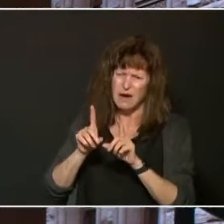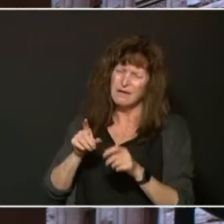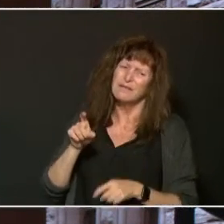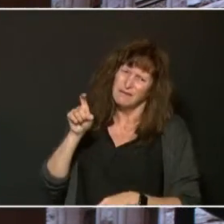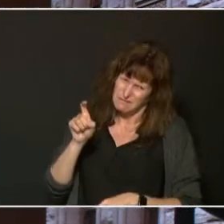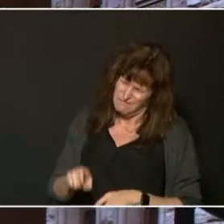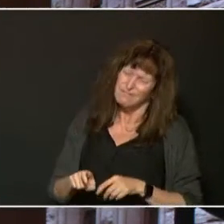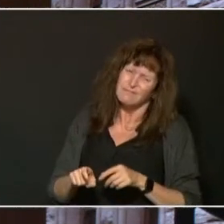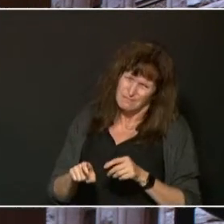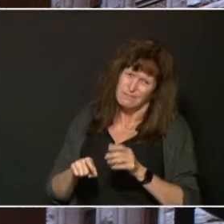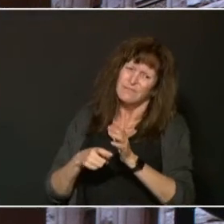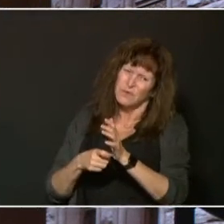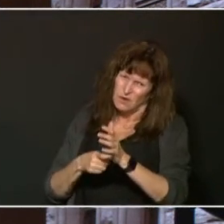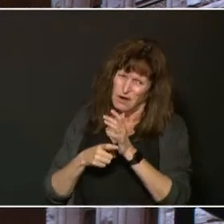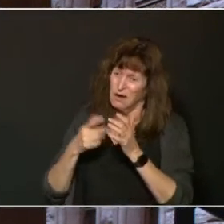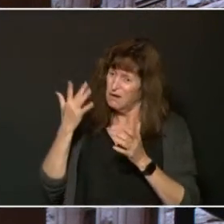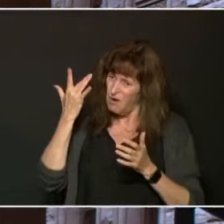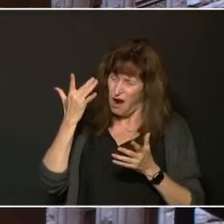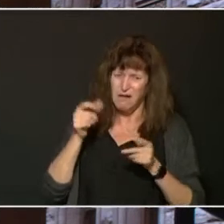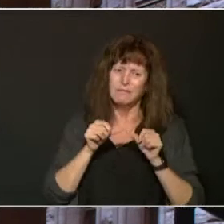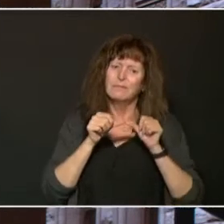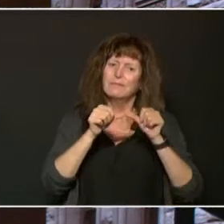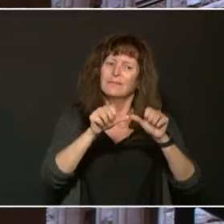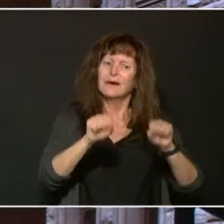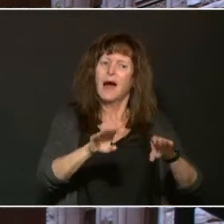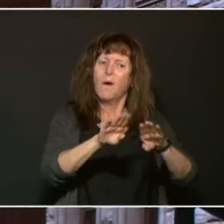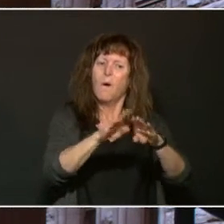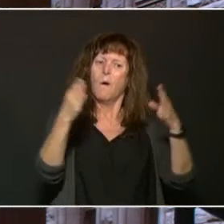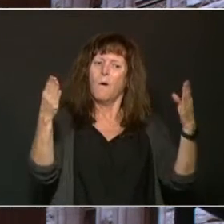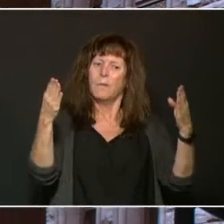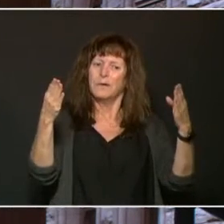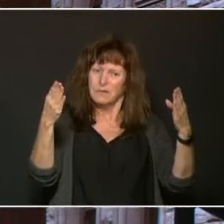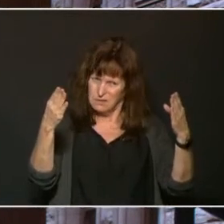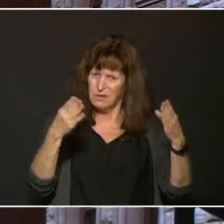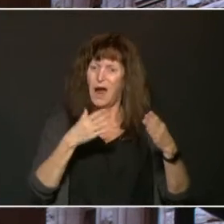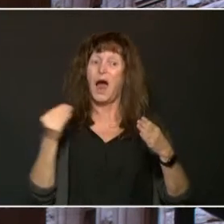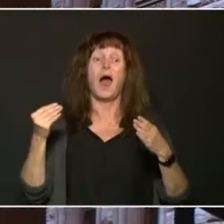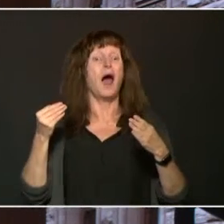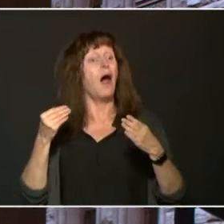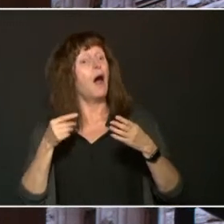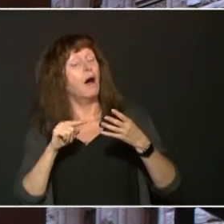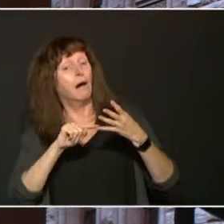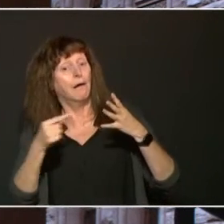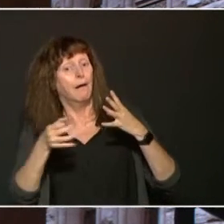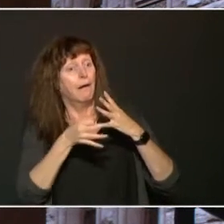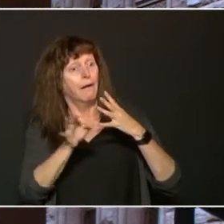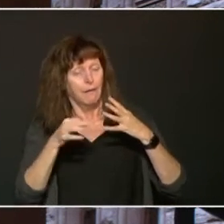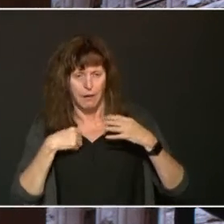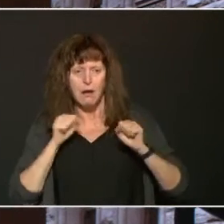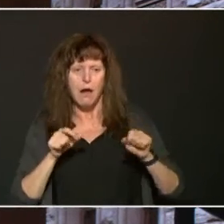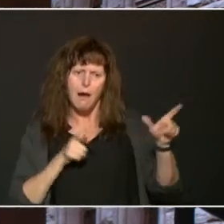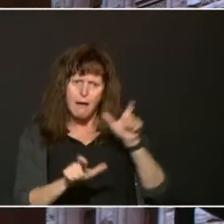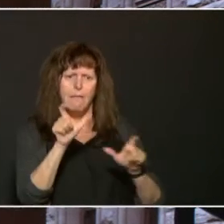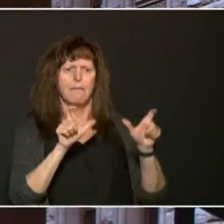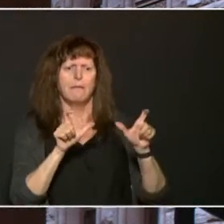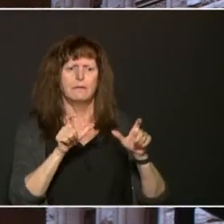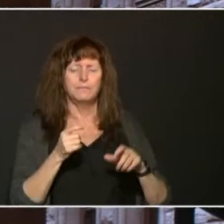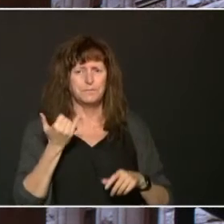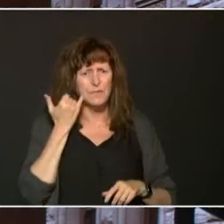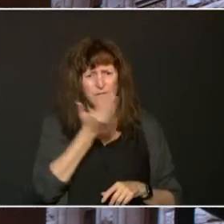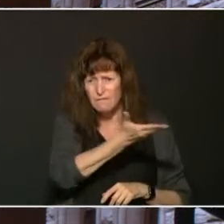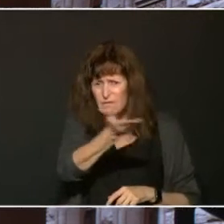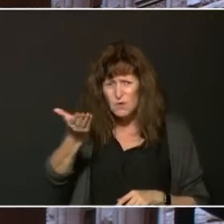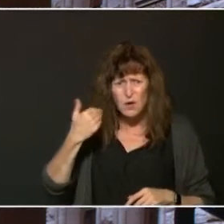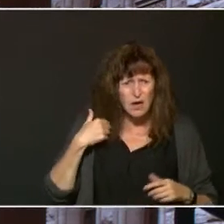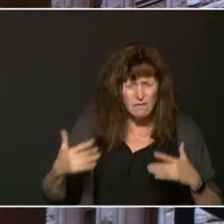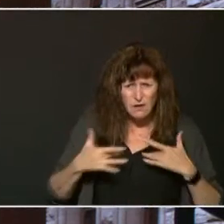have concerns about the side effects or future effects of the vaccine on your health, talk to your healthcare provider. In the interim, wash your hands, wear